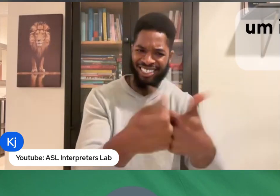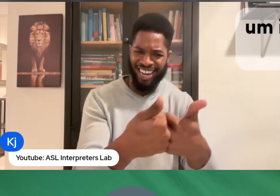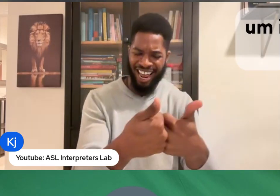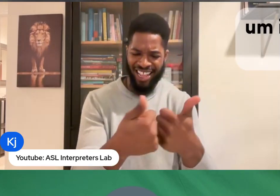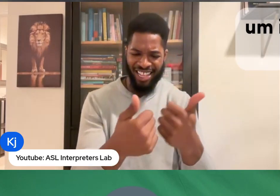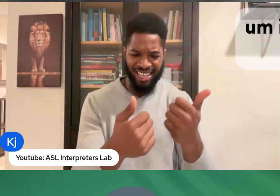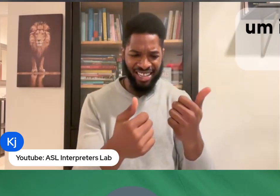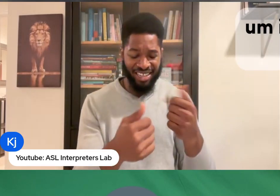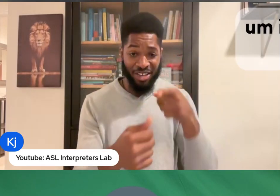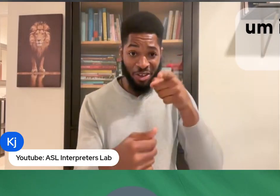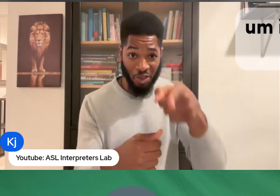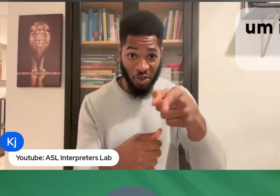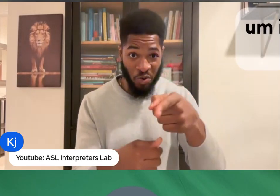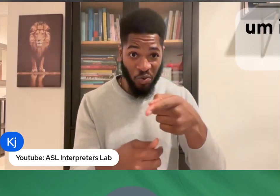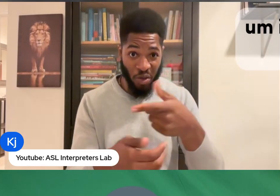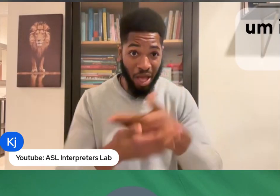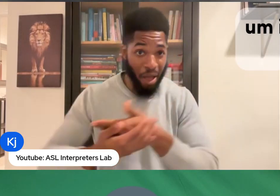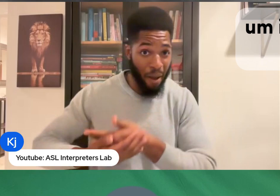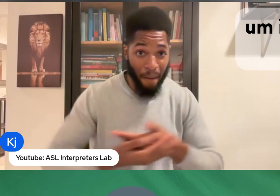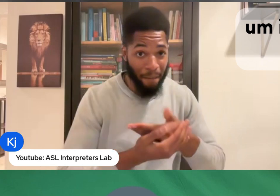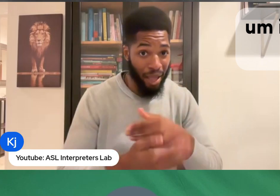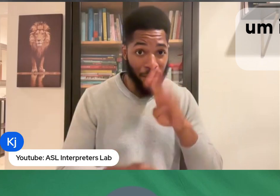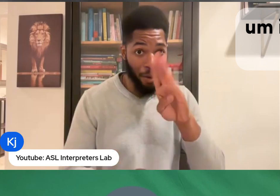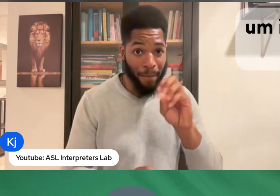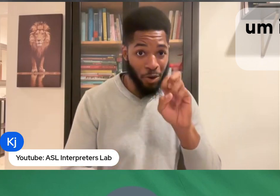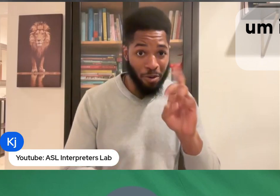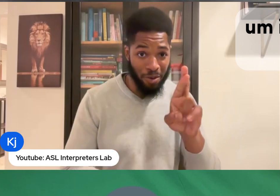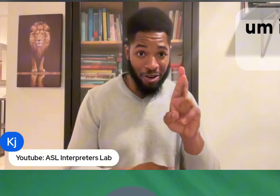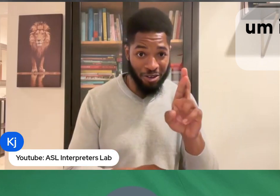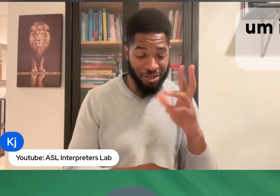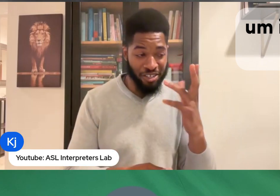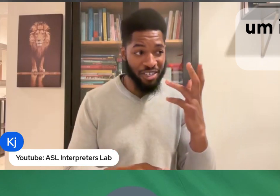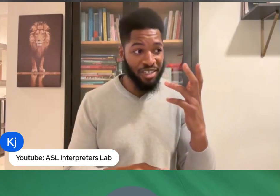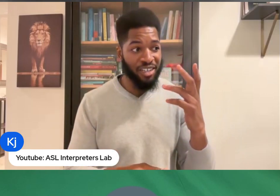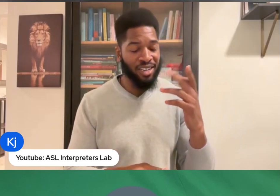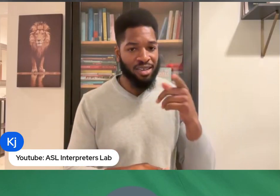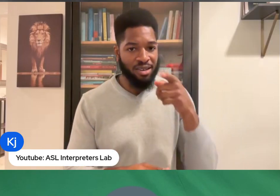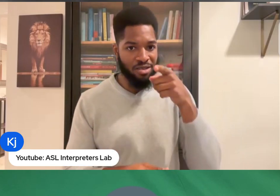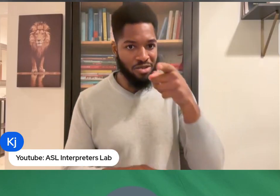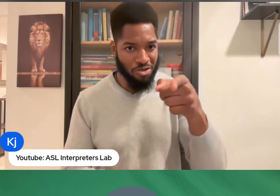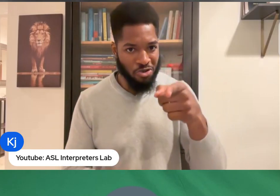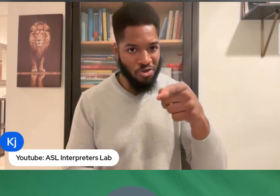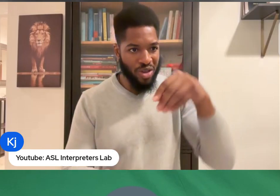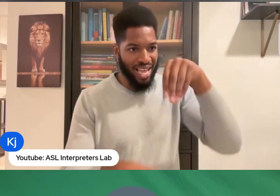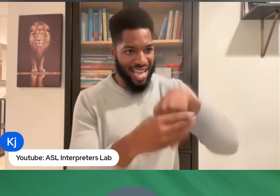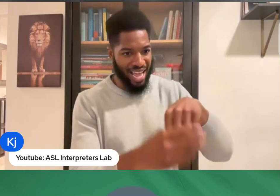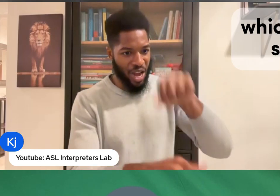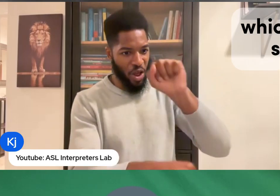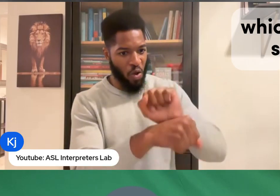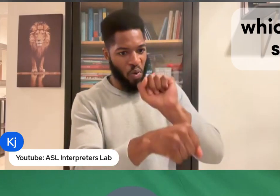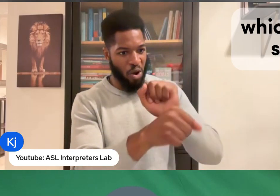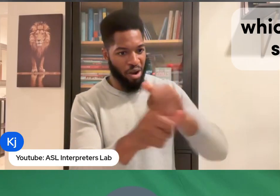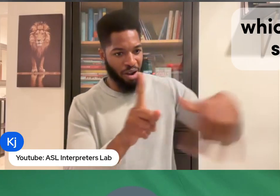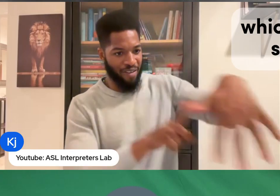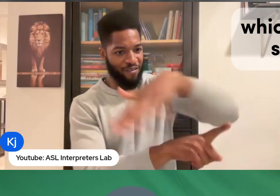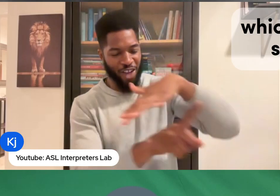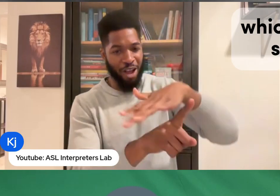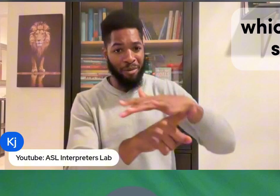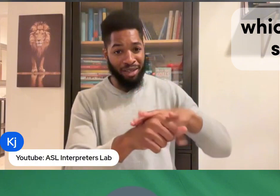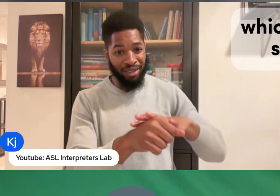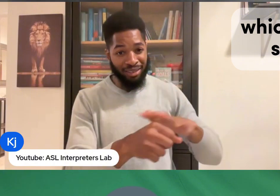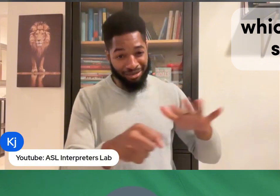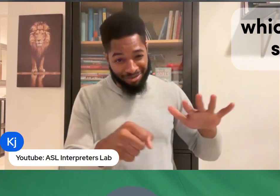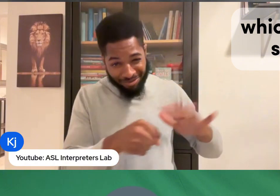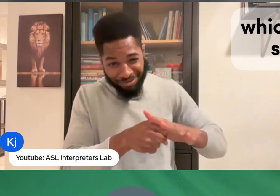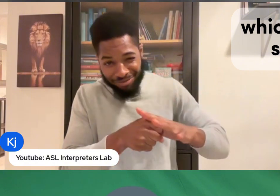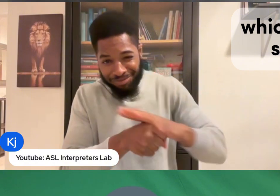in a workplace that's filled with millennials, that's your workforce. Which is why the